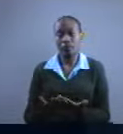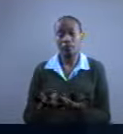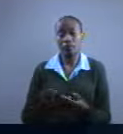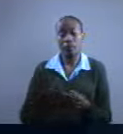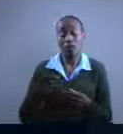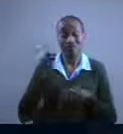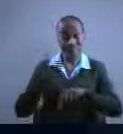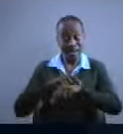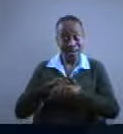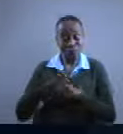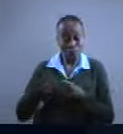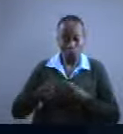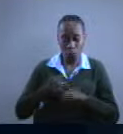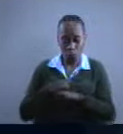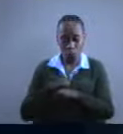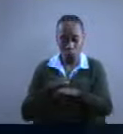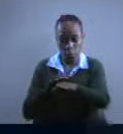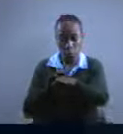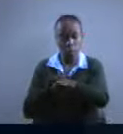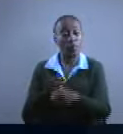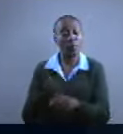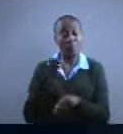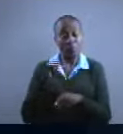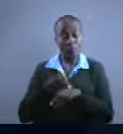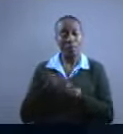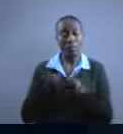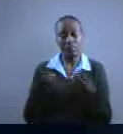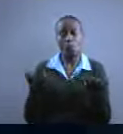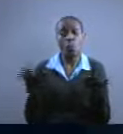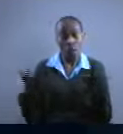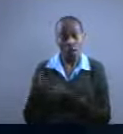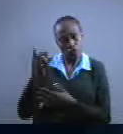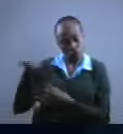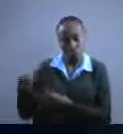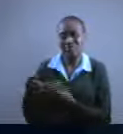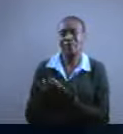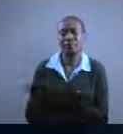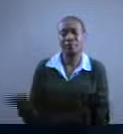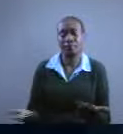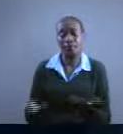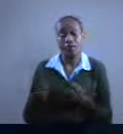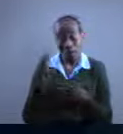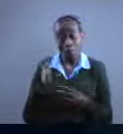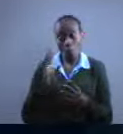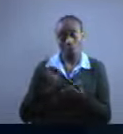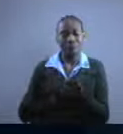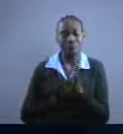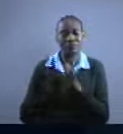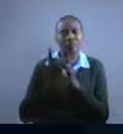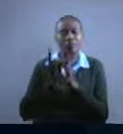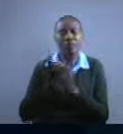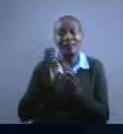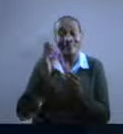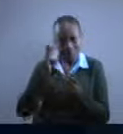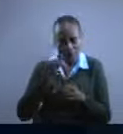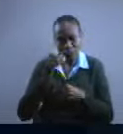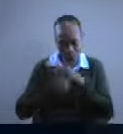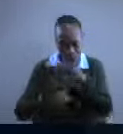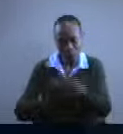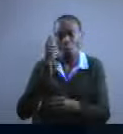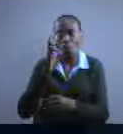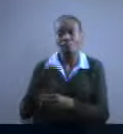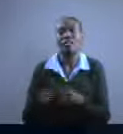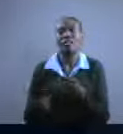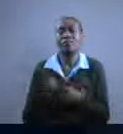peak hour gridlock that has taken hold of key areas north of the city as commercial development and redevelopment continues to